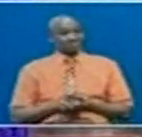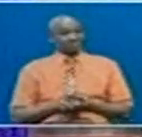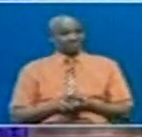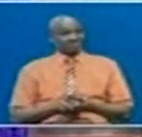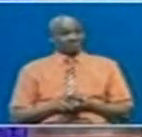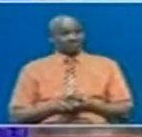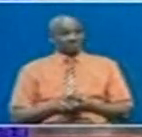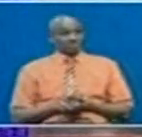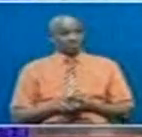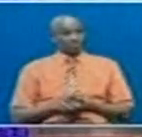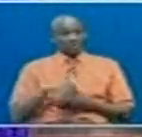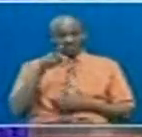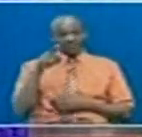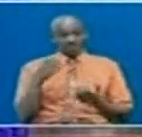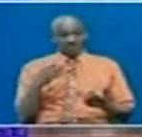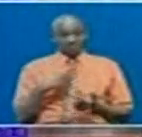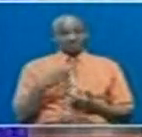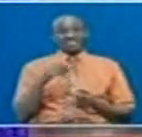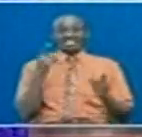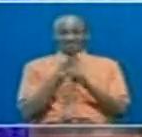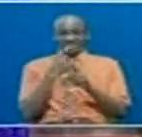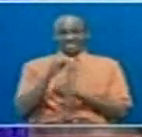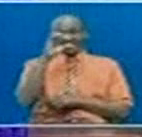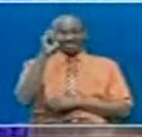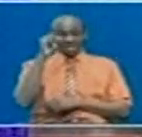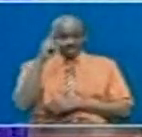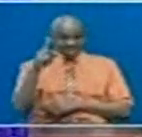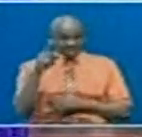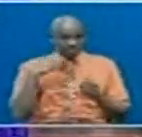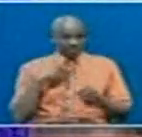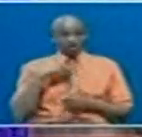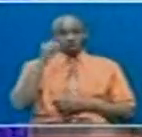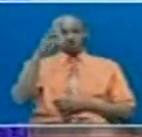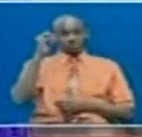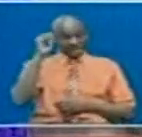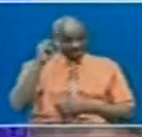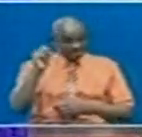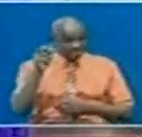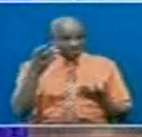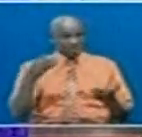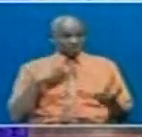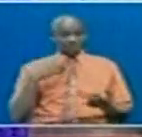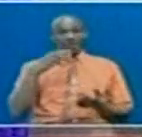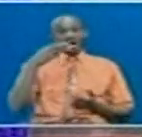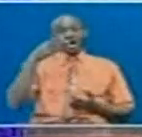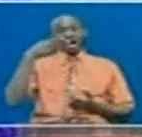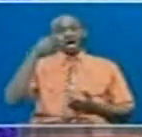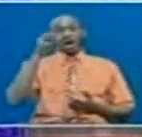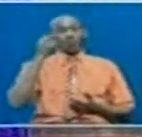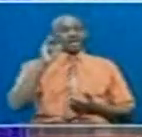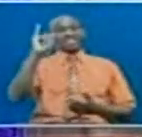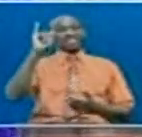Ogaden, you are an Isaac, you are an Osman Muhammad, you are a Hawaii.